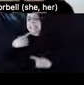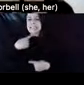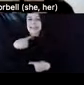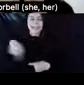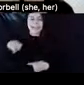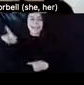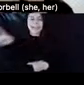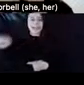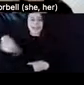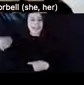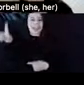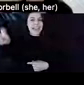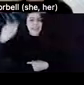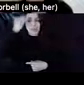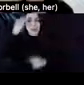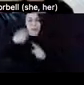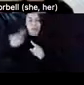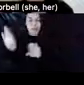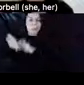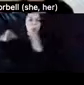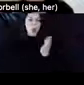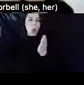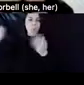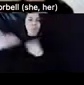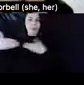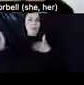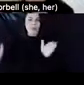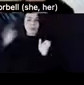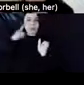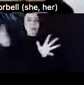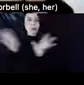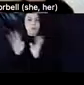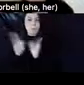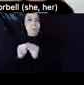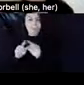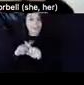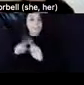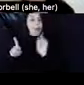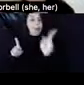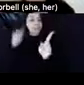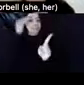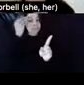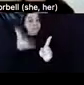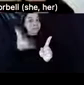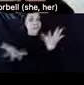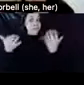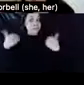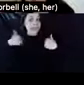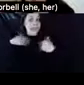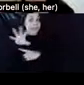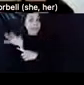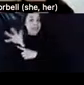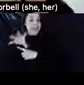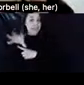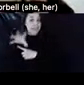the room is kept locked. Um, but the room may or may not have security cameras. So you may or may not want to be using the